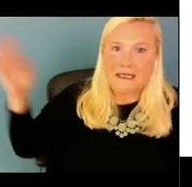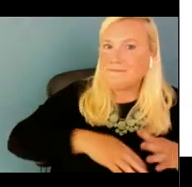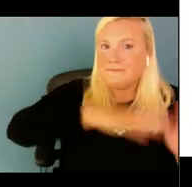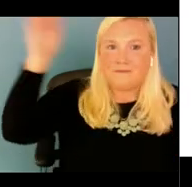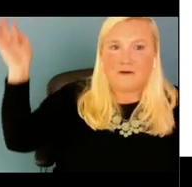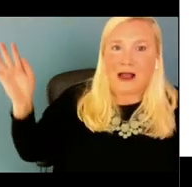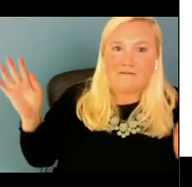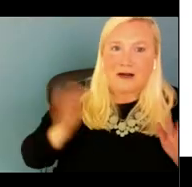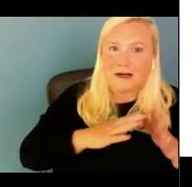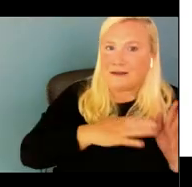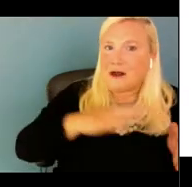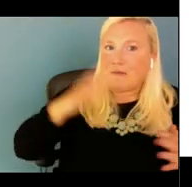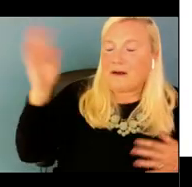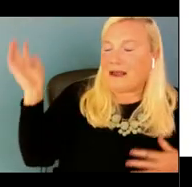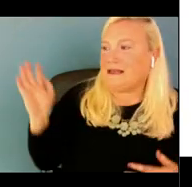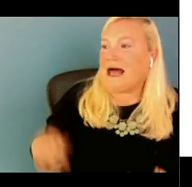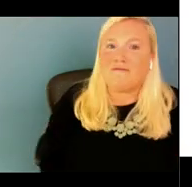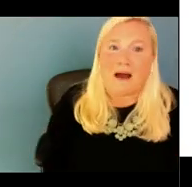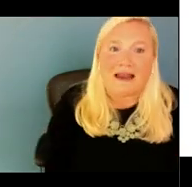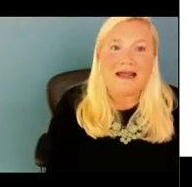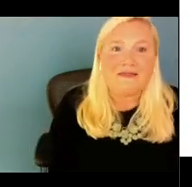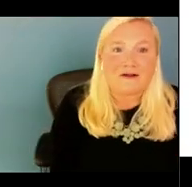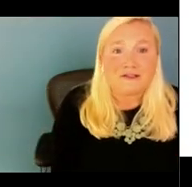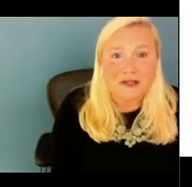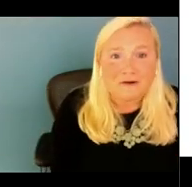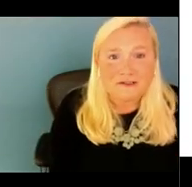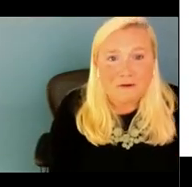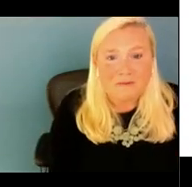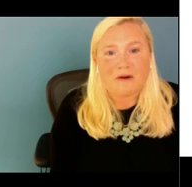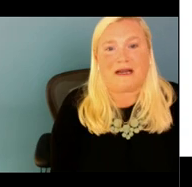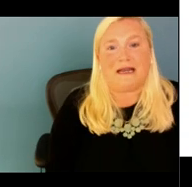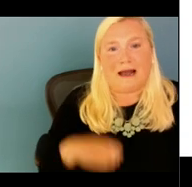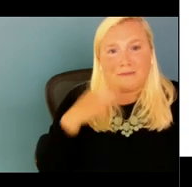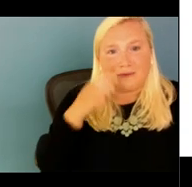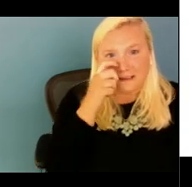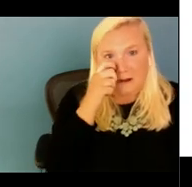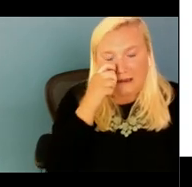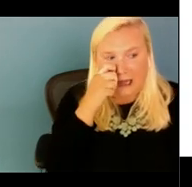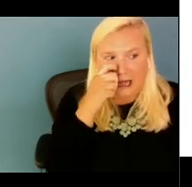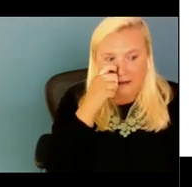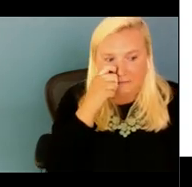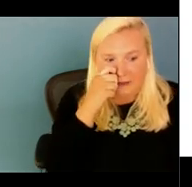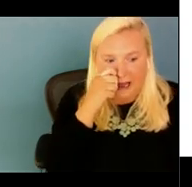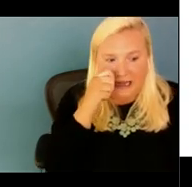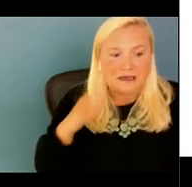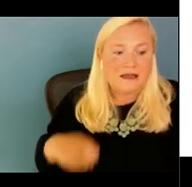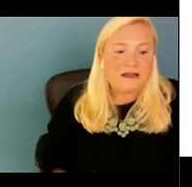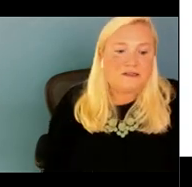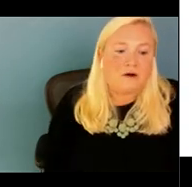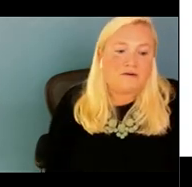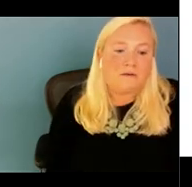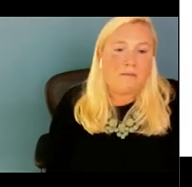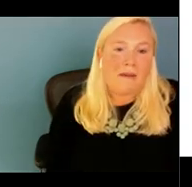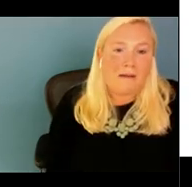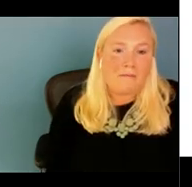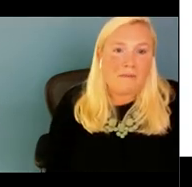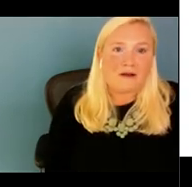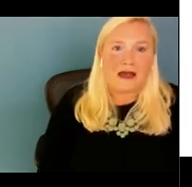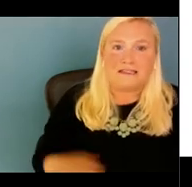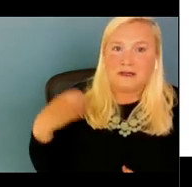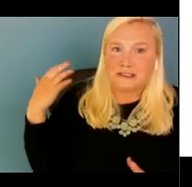are important forever, you know, in life, but they're so, so important at preschool. And so